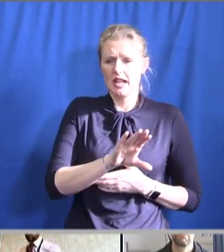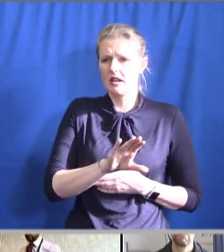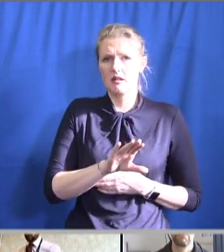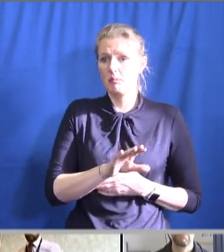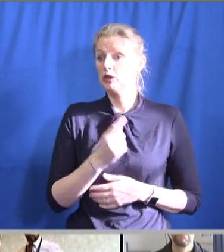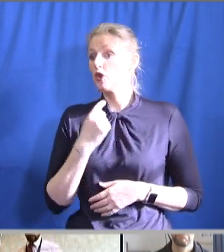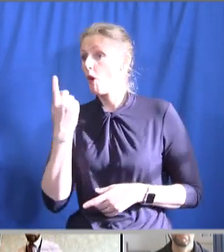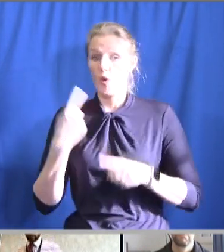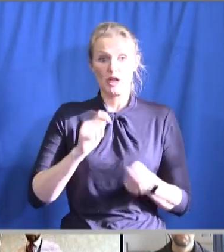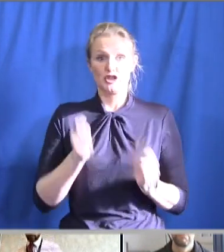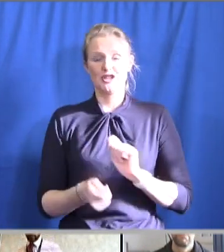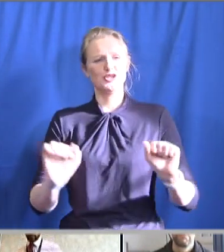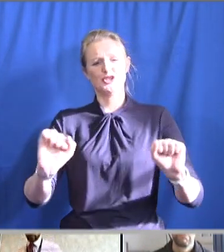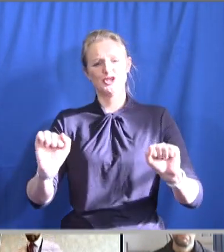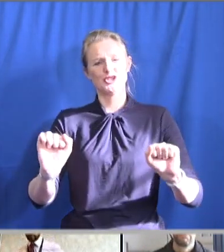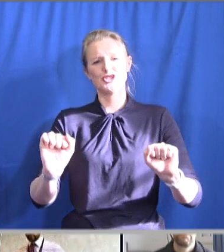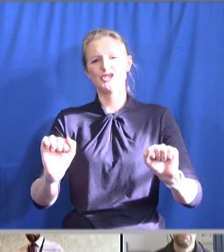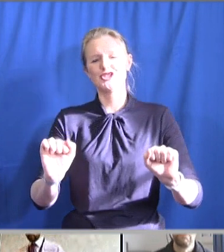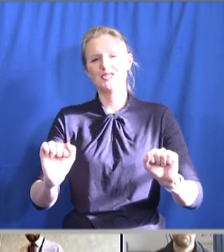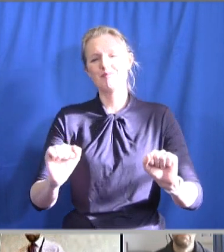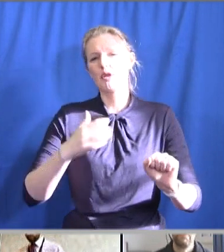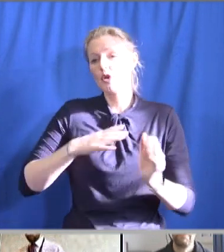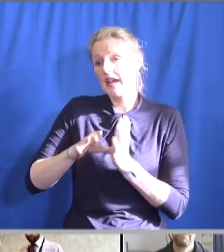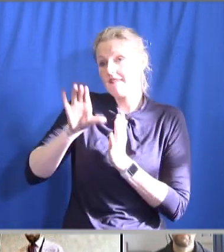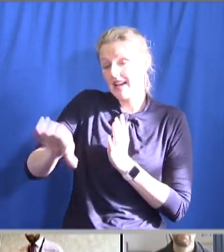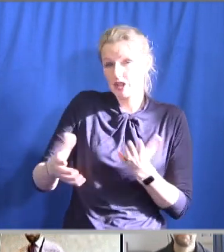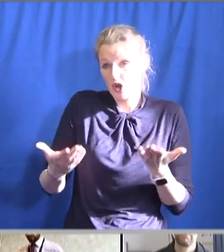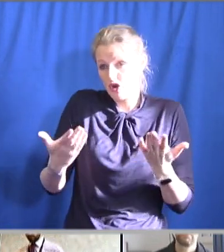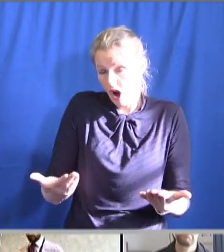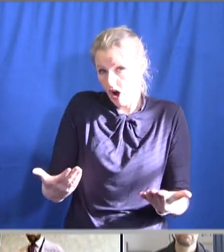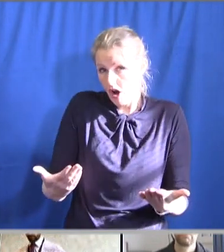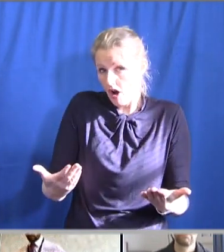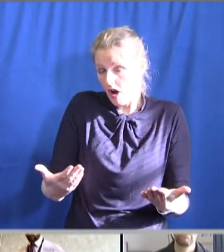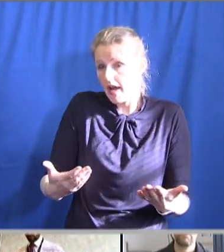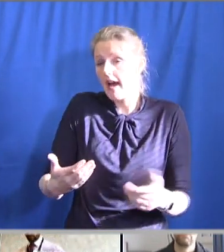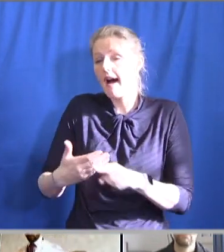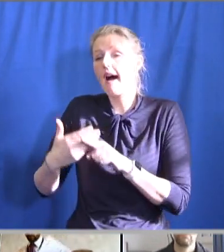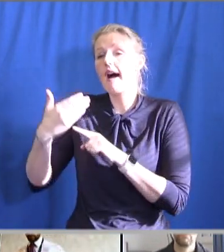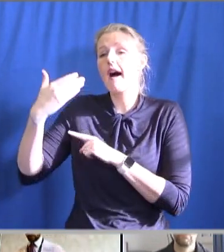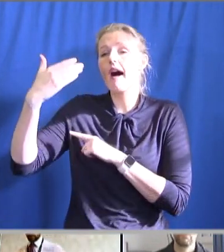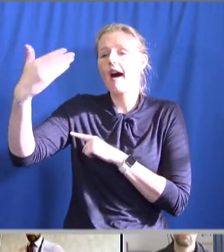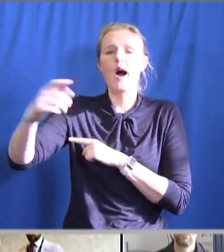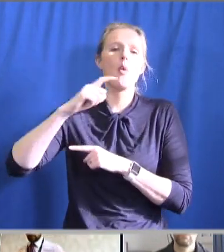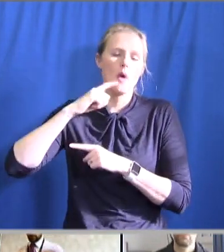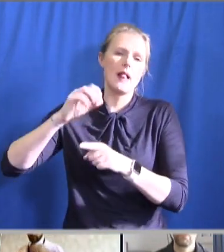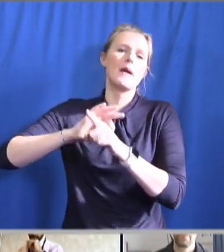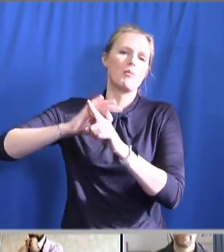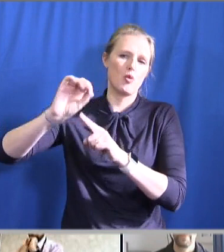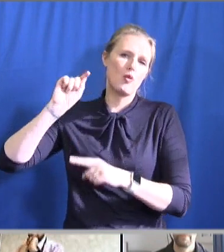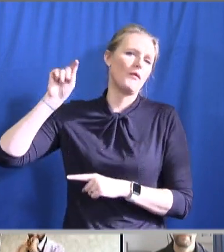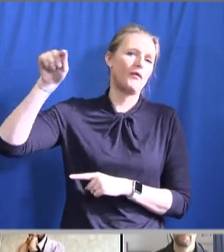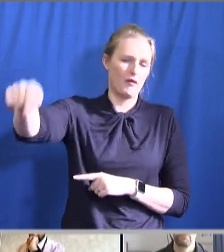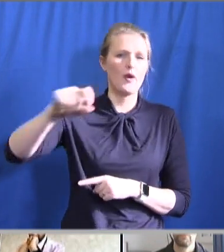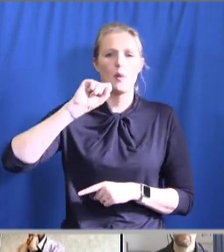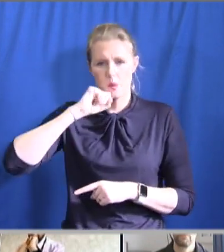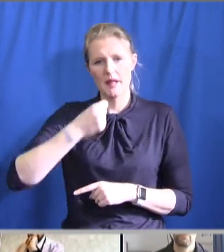more accessibility, but it's about investing now to redirect some of the underinvestment that we've seen over previous years.